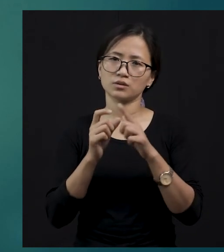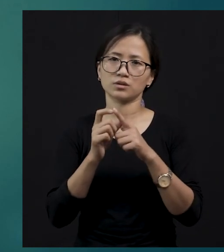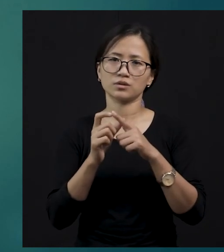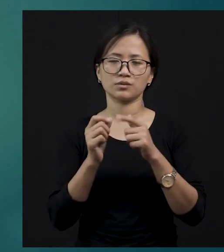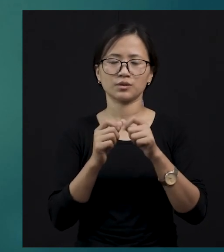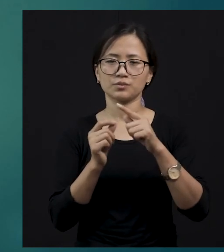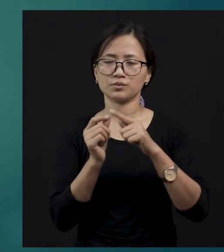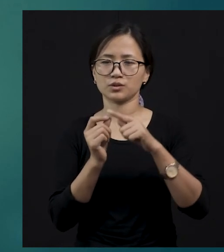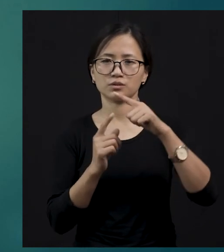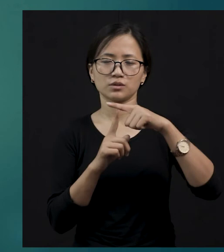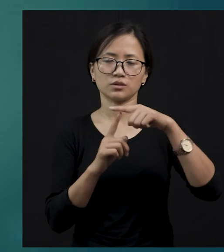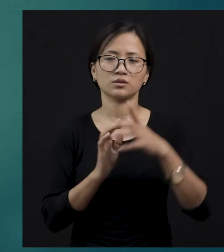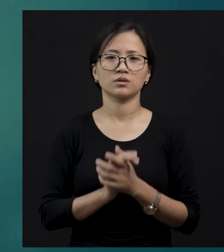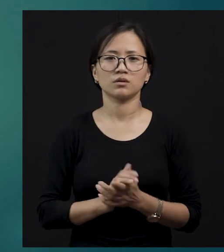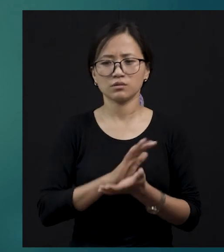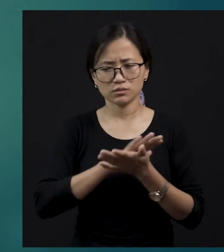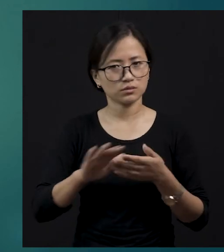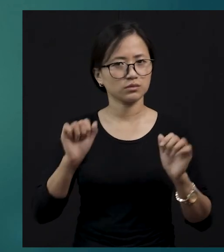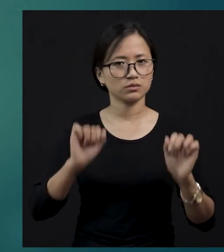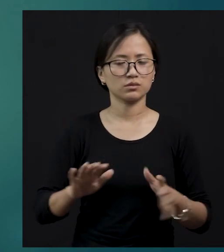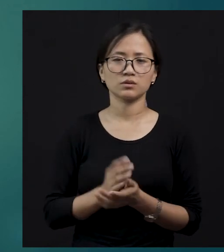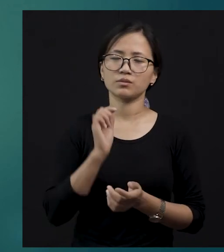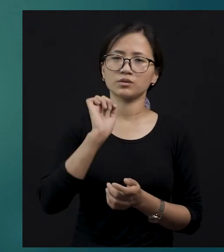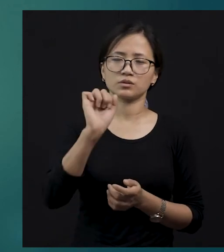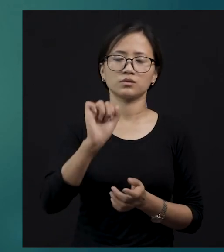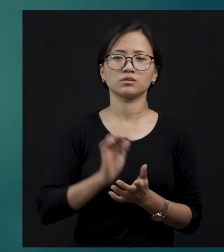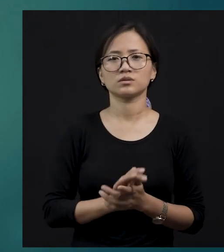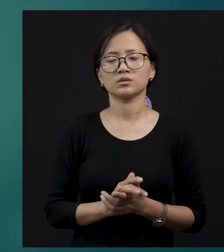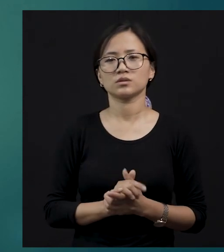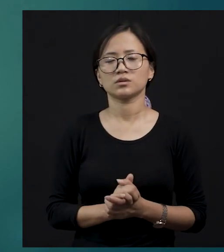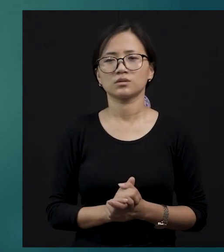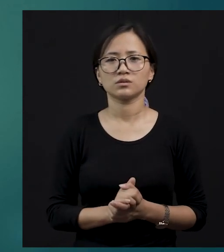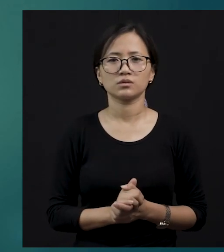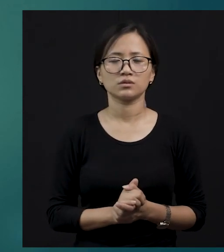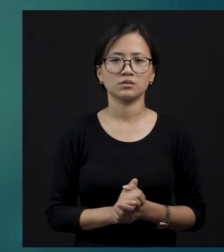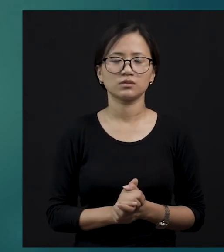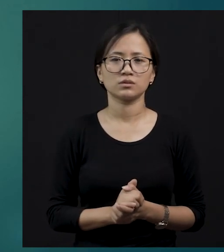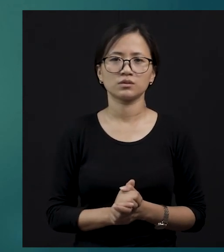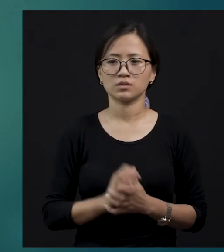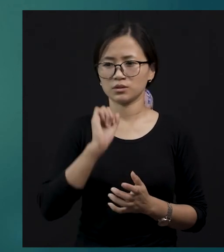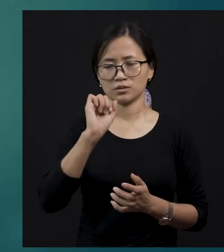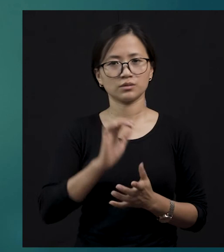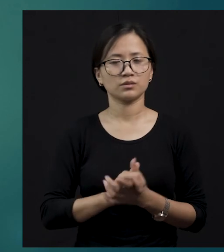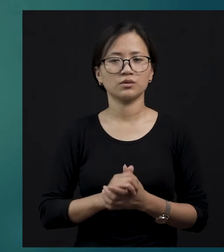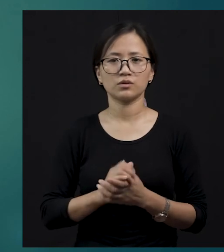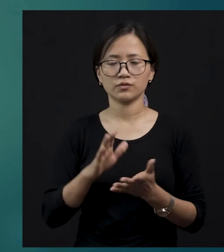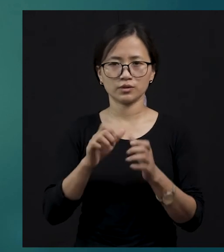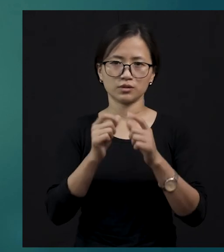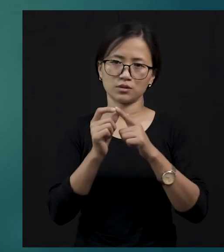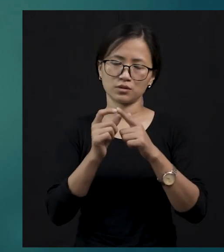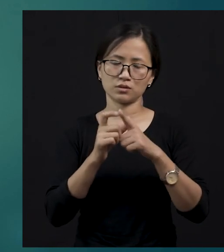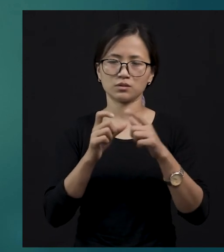there are certain things that are done by yourself, okay? There are certain measures that are taken by yourself in order to get yourself adapted. So